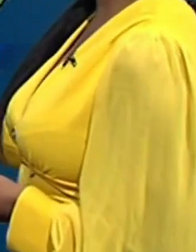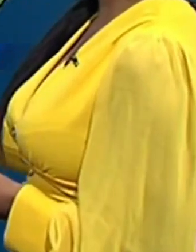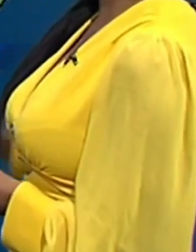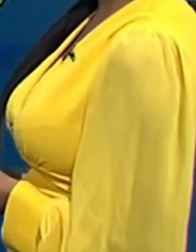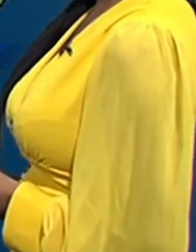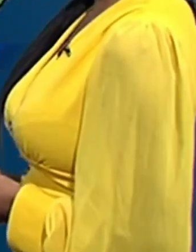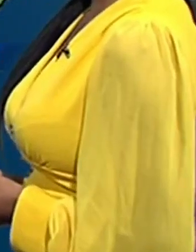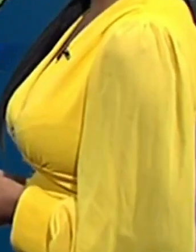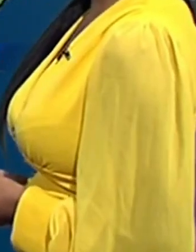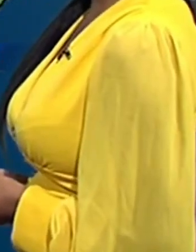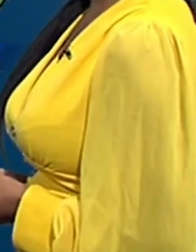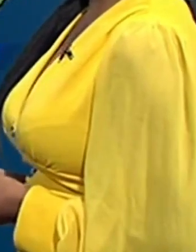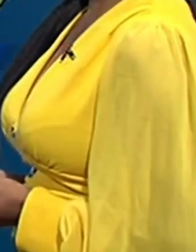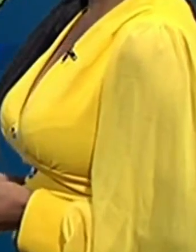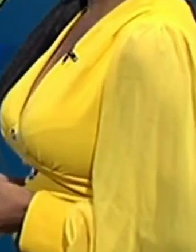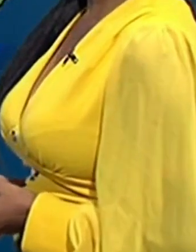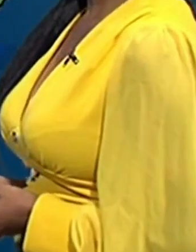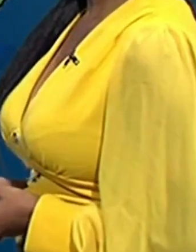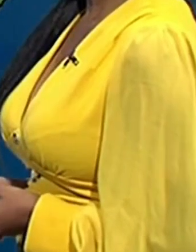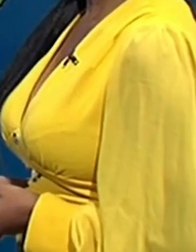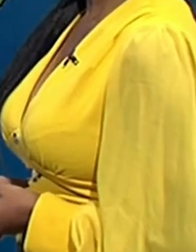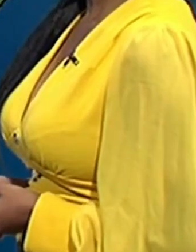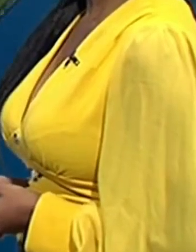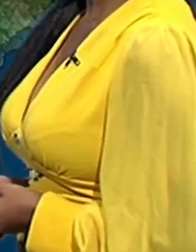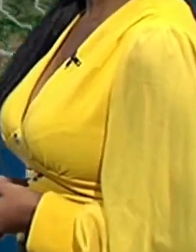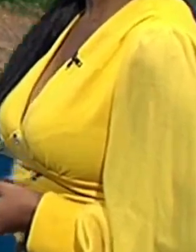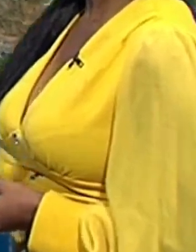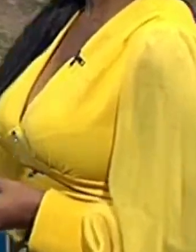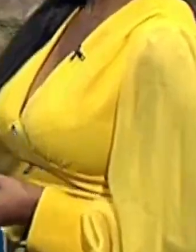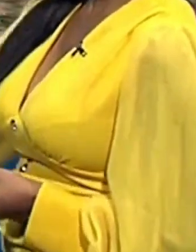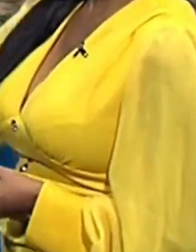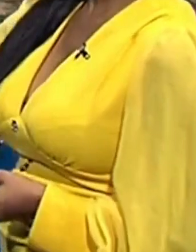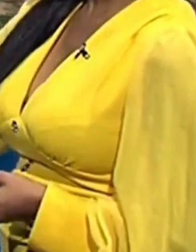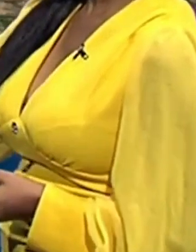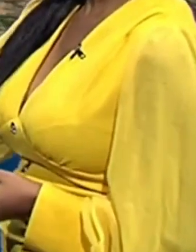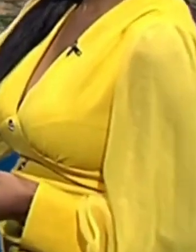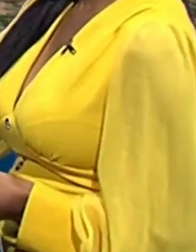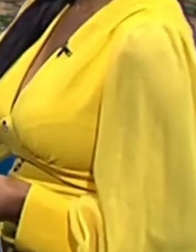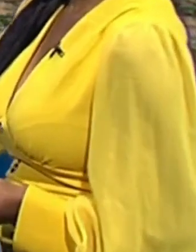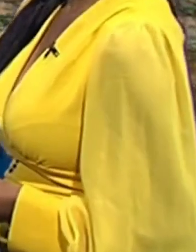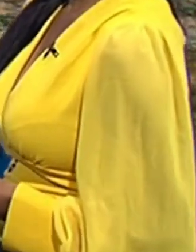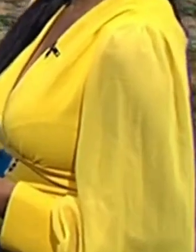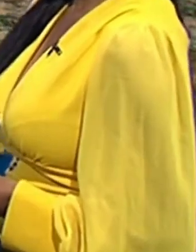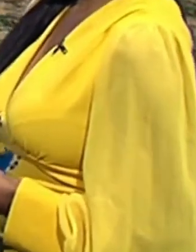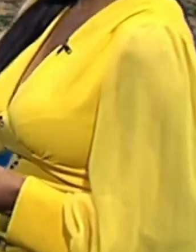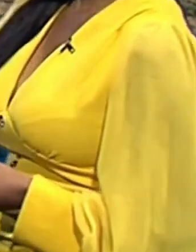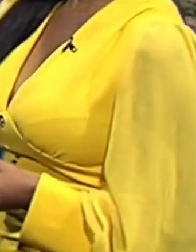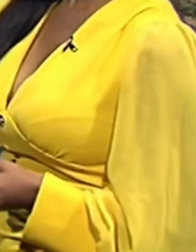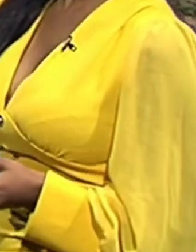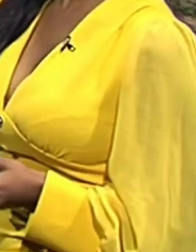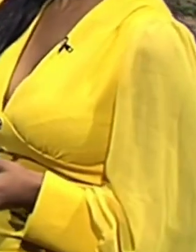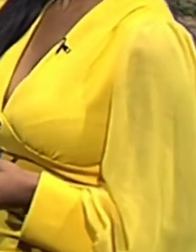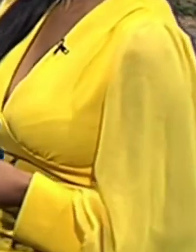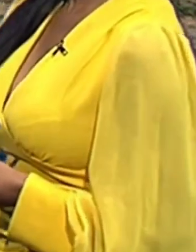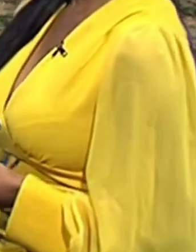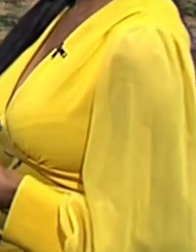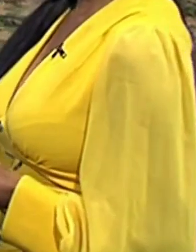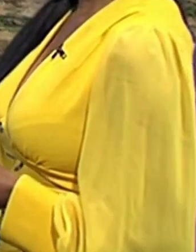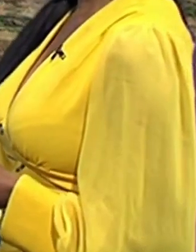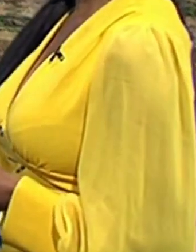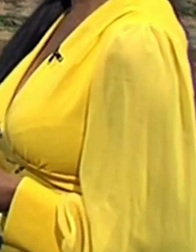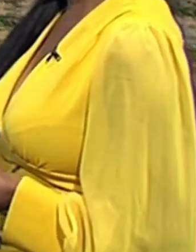East London ka digata di le 16 go ya go di le 26 Western Cape le teng go tla mo province go lebega go